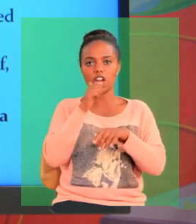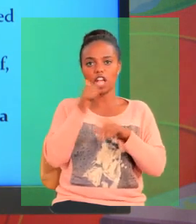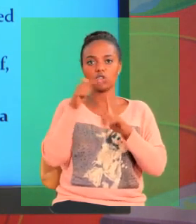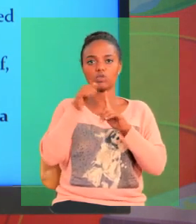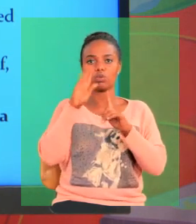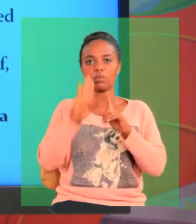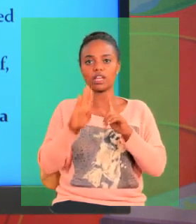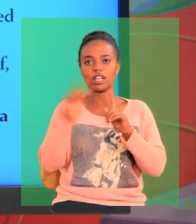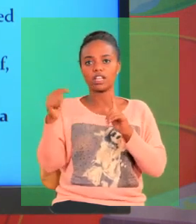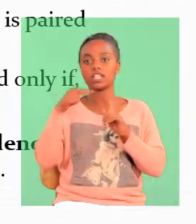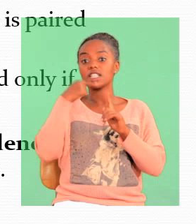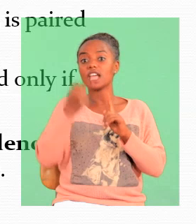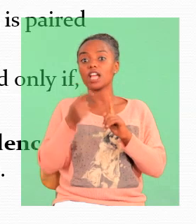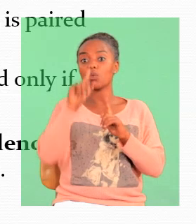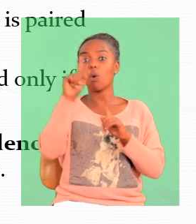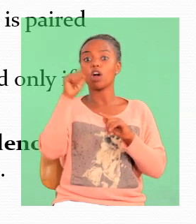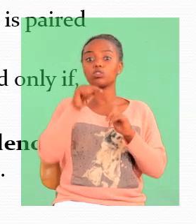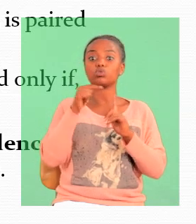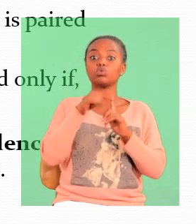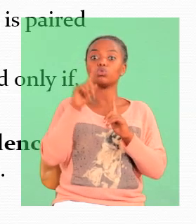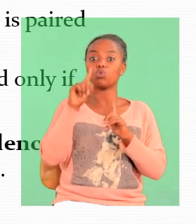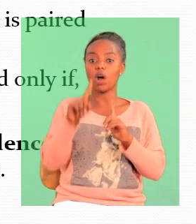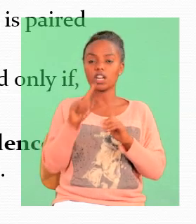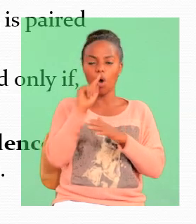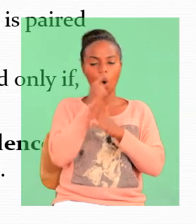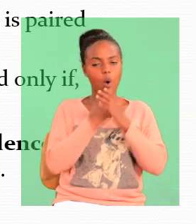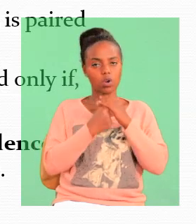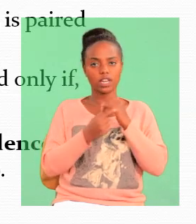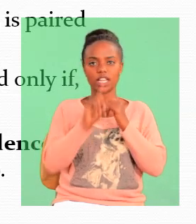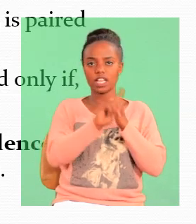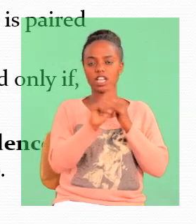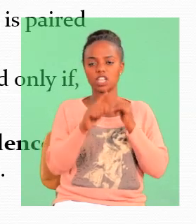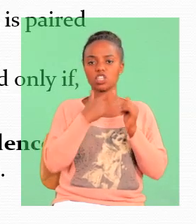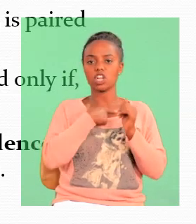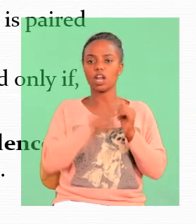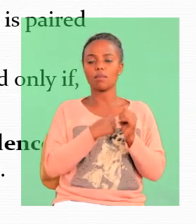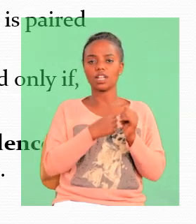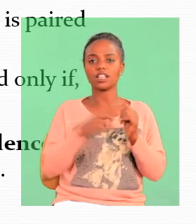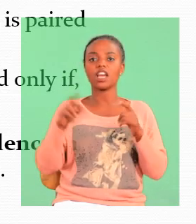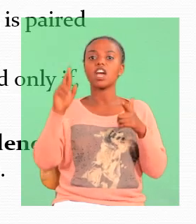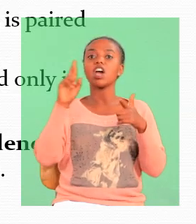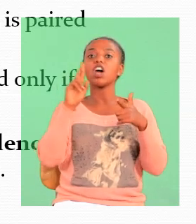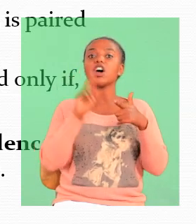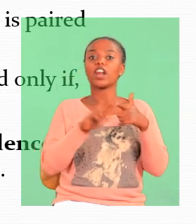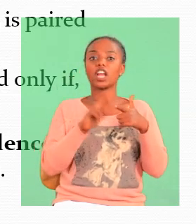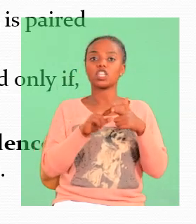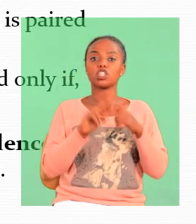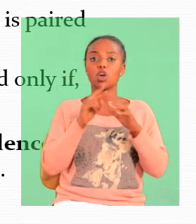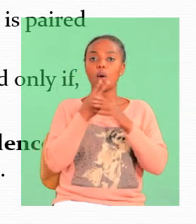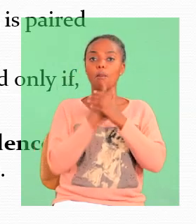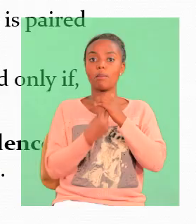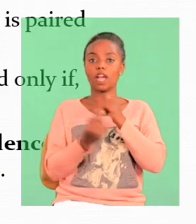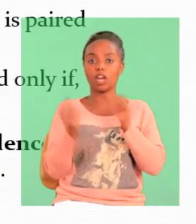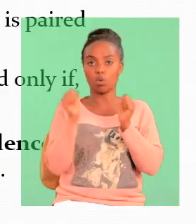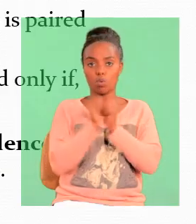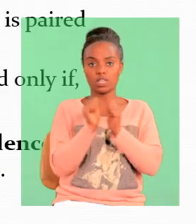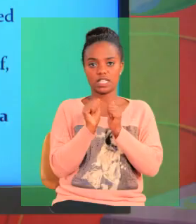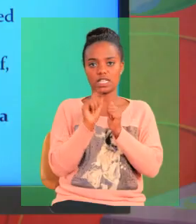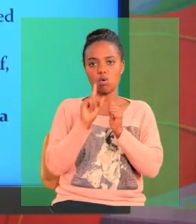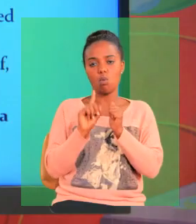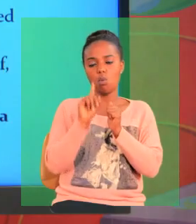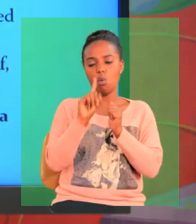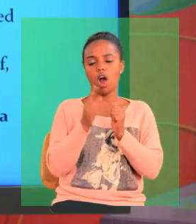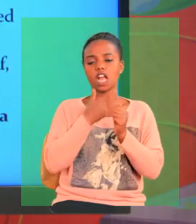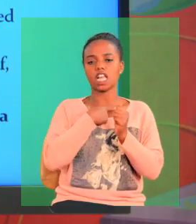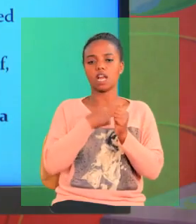be 1 to 1 or injunction if and only if each element of the range is paired with exactly one